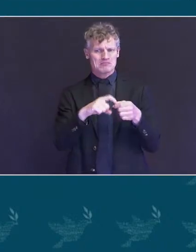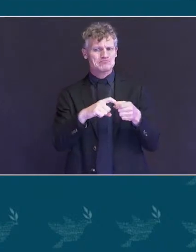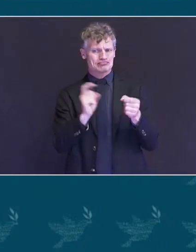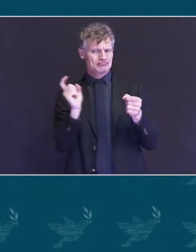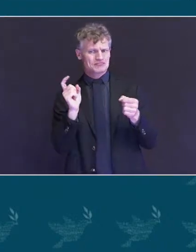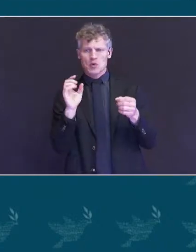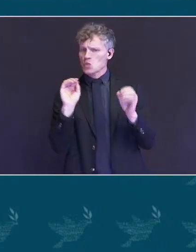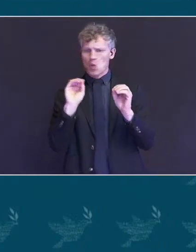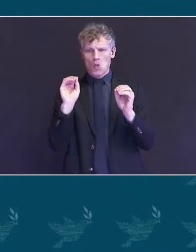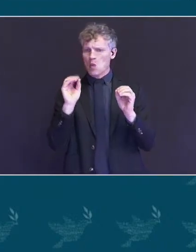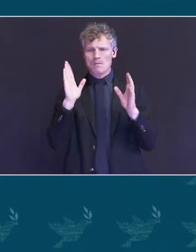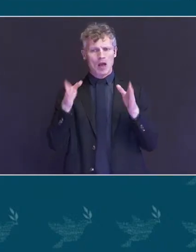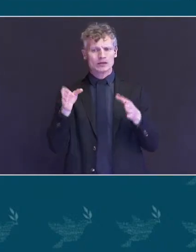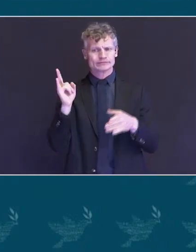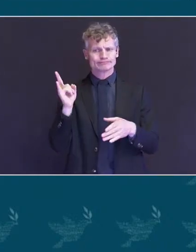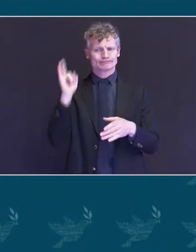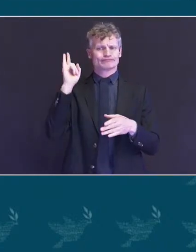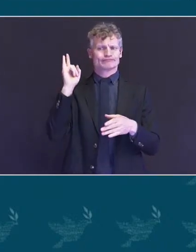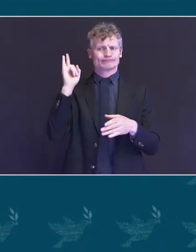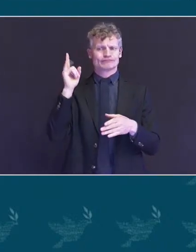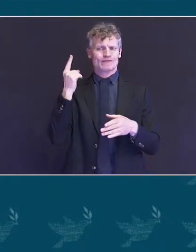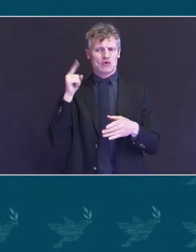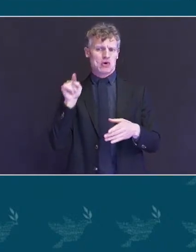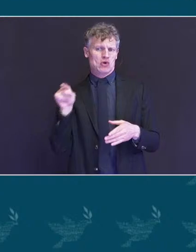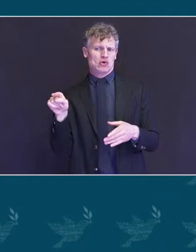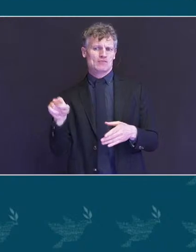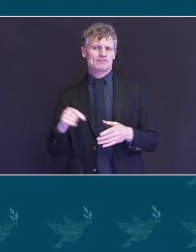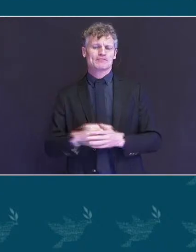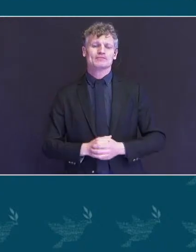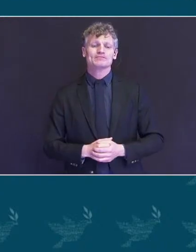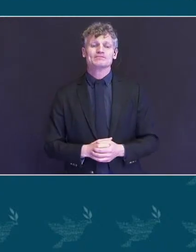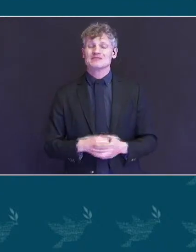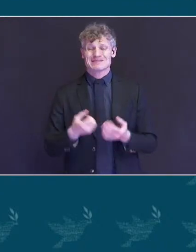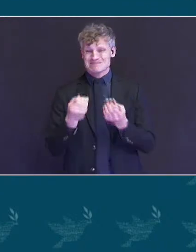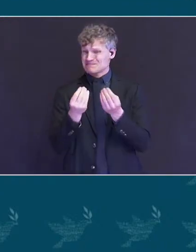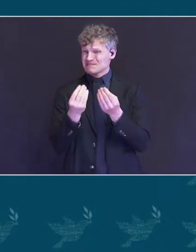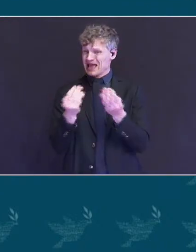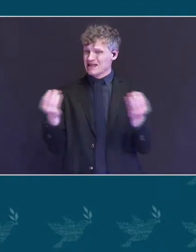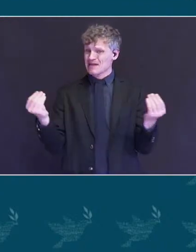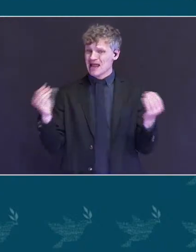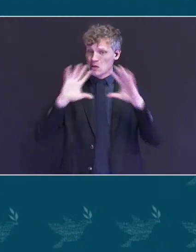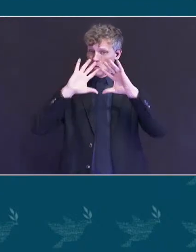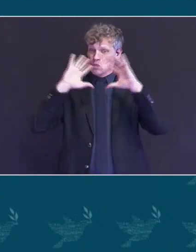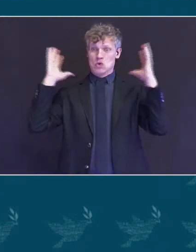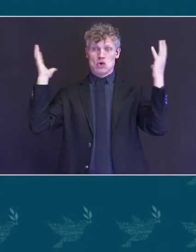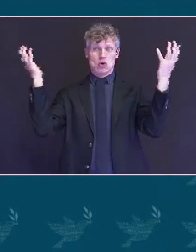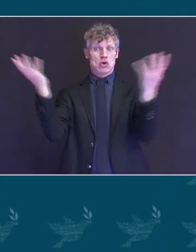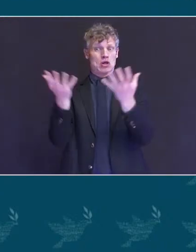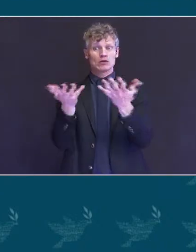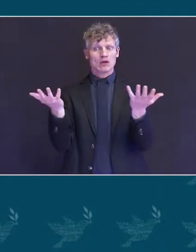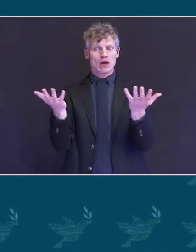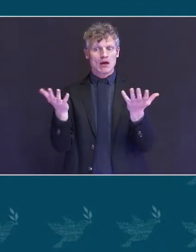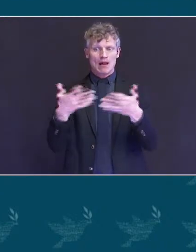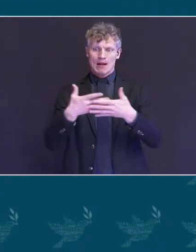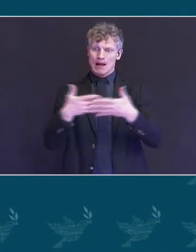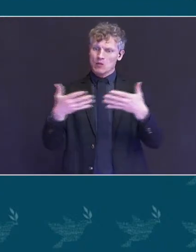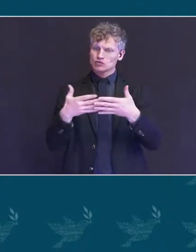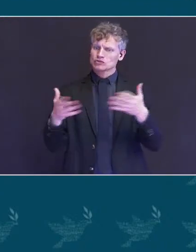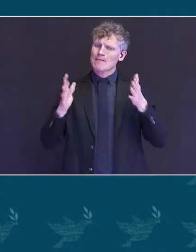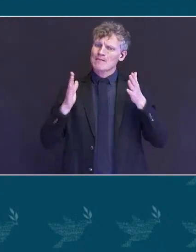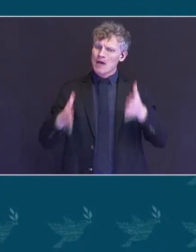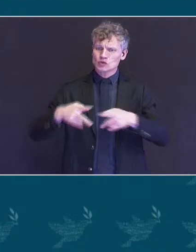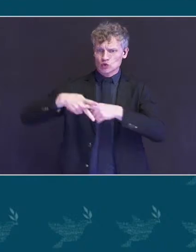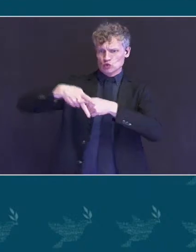Also, with a large, very large, actually, number of languages in the world, it's important to have a tool where you can create